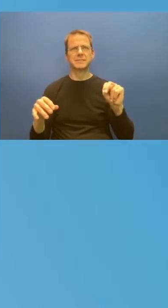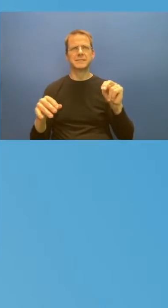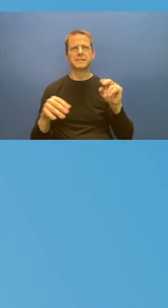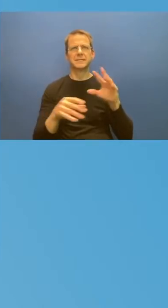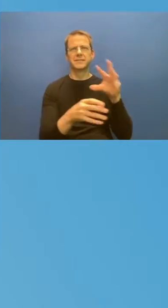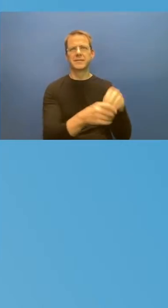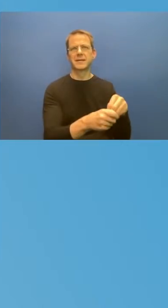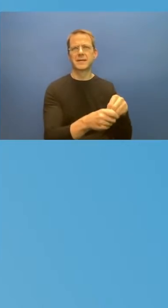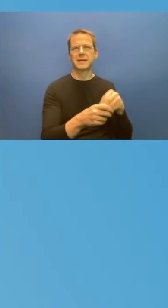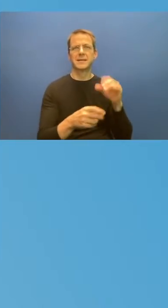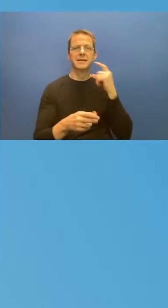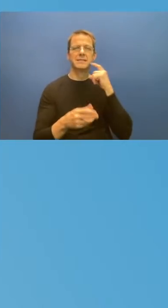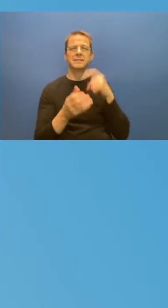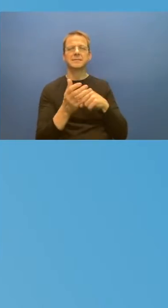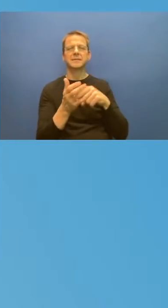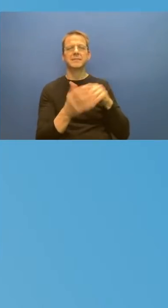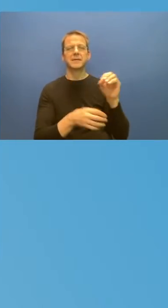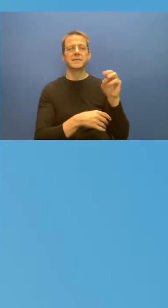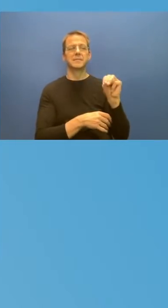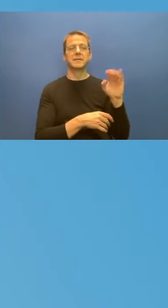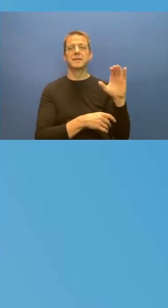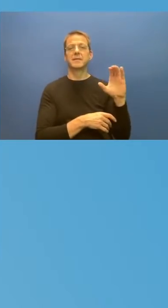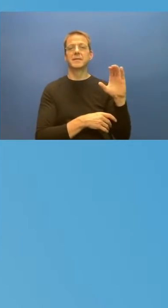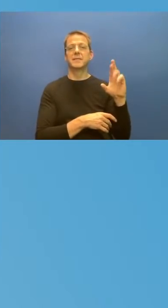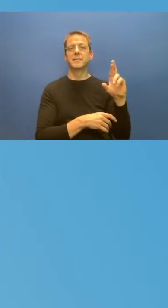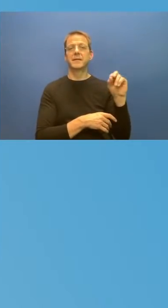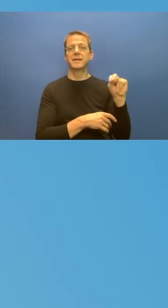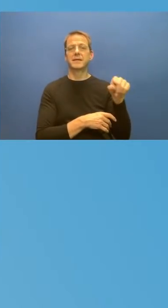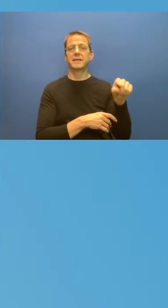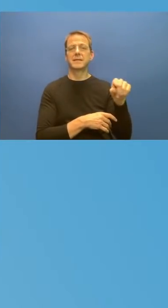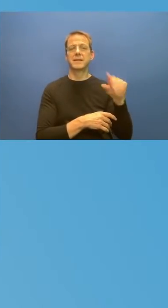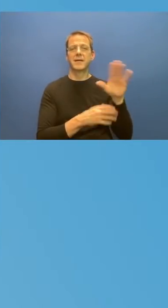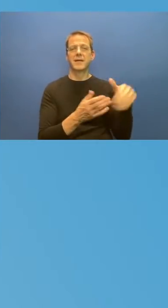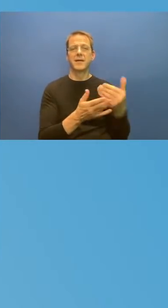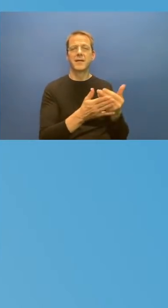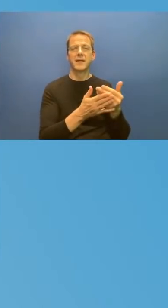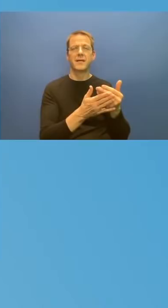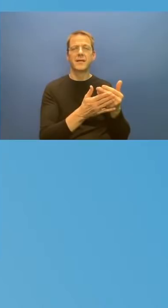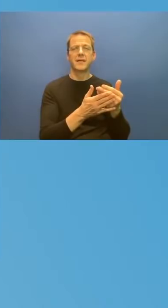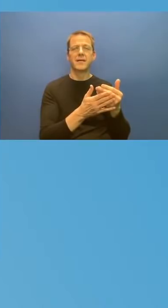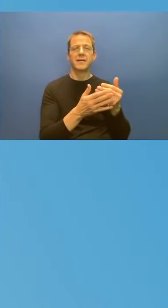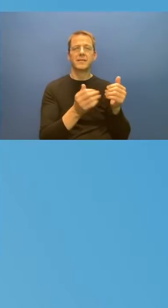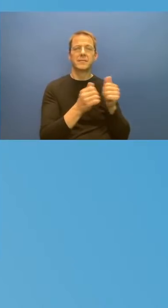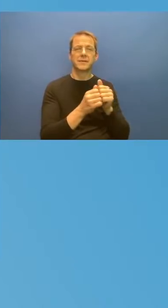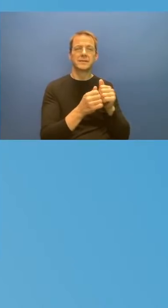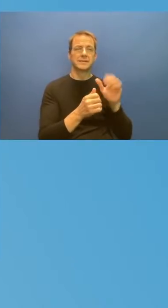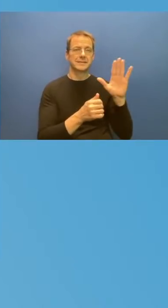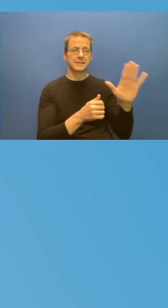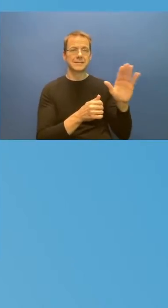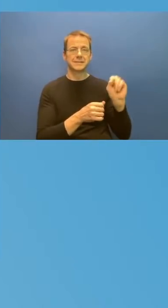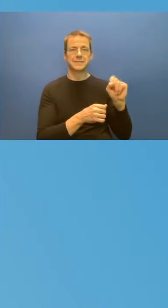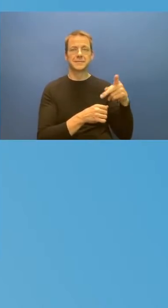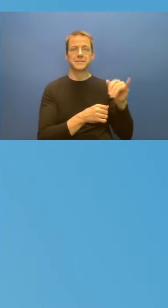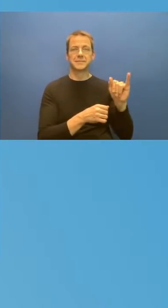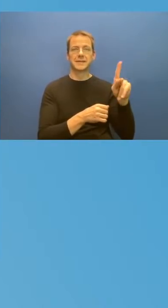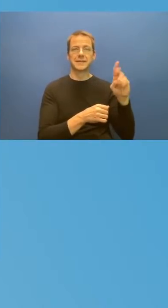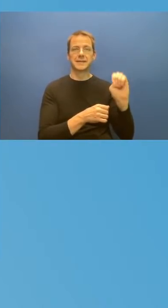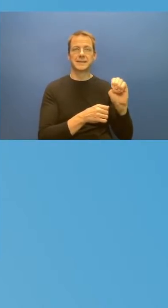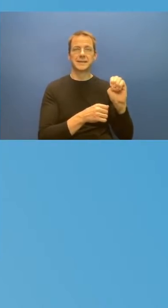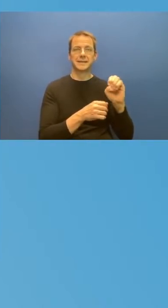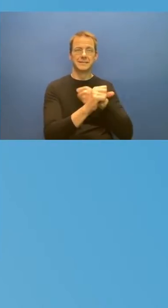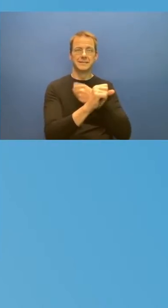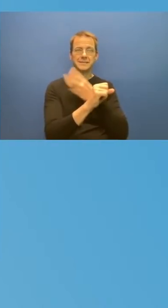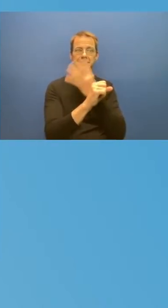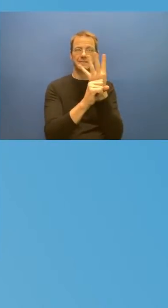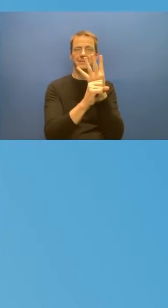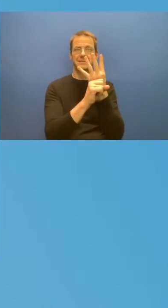30 odd mutations within the spike protein. Now we can look at these individual mutations and we can say this particular